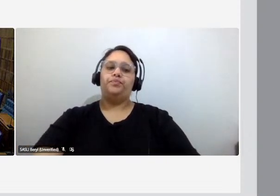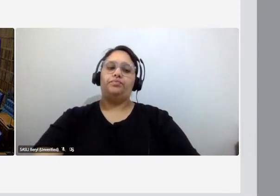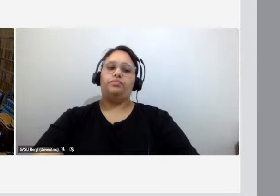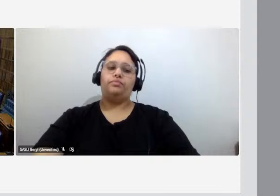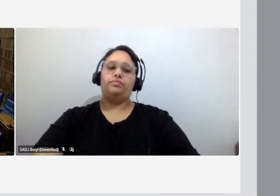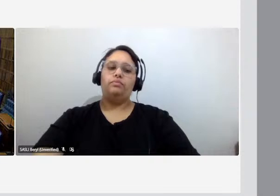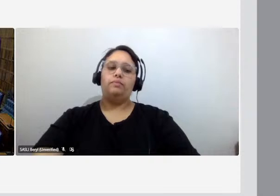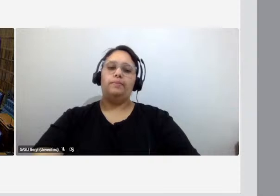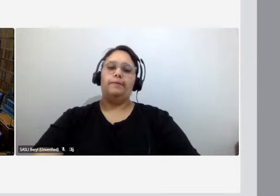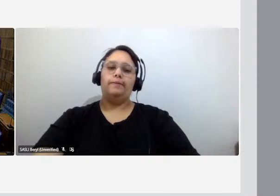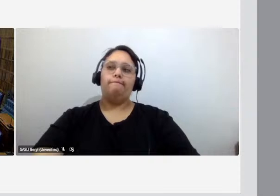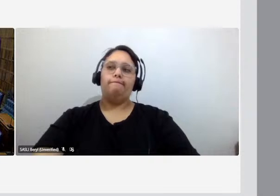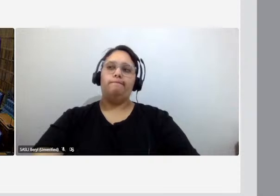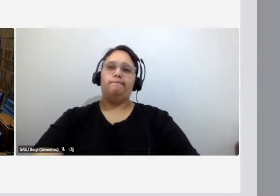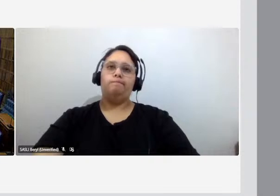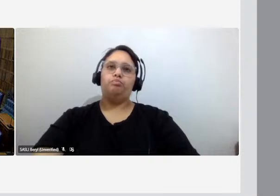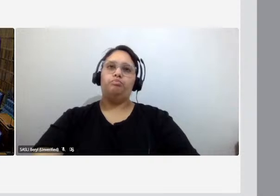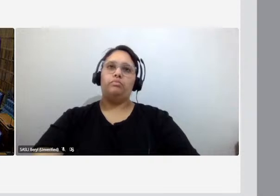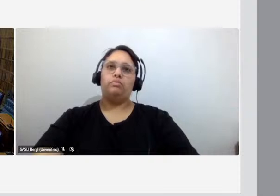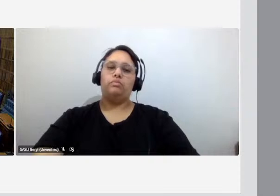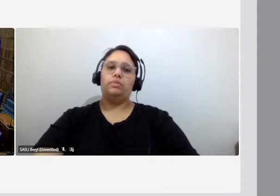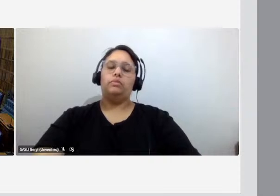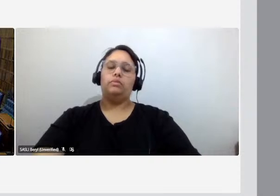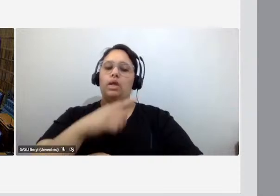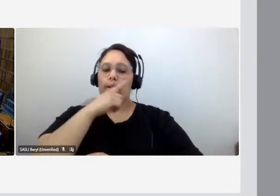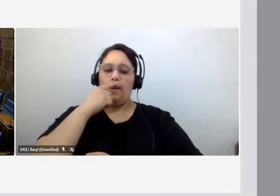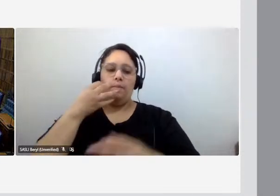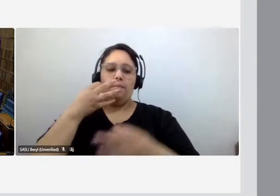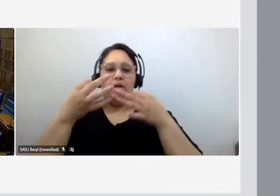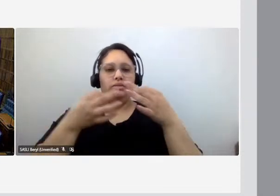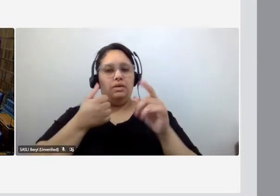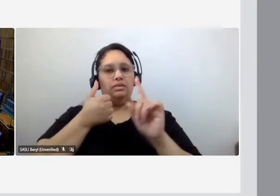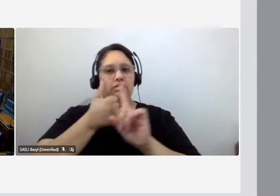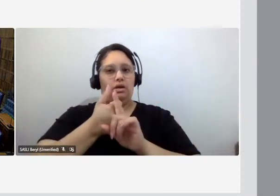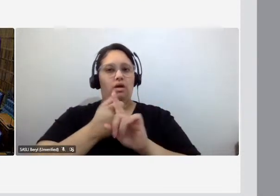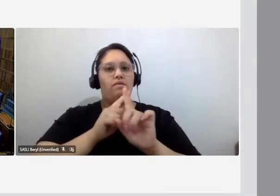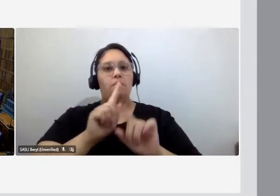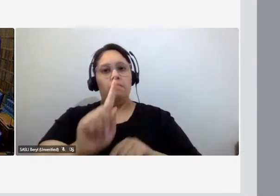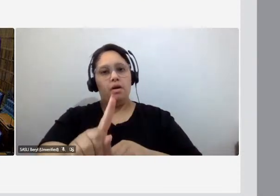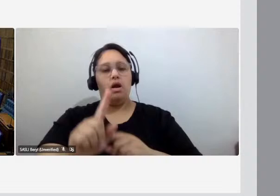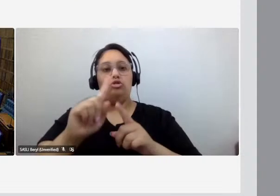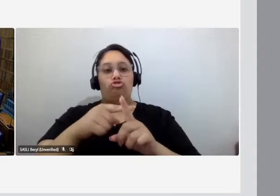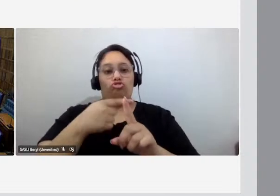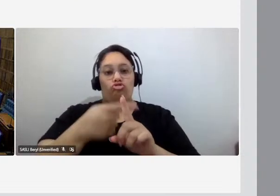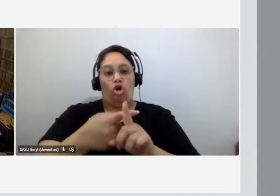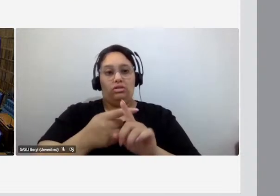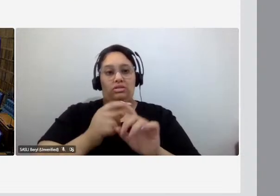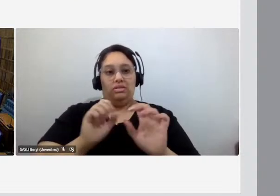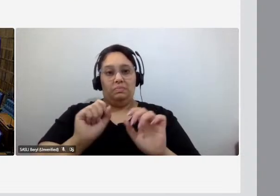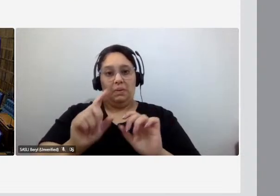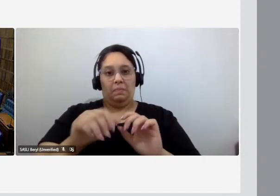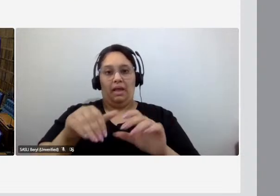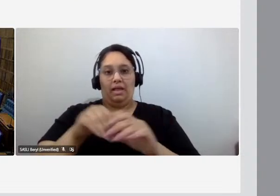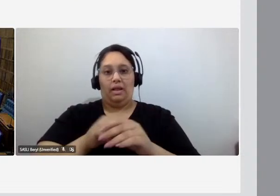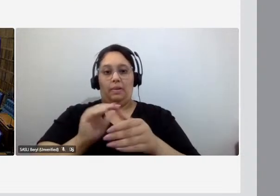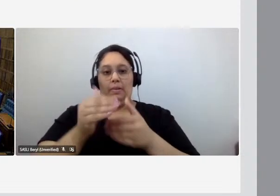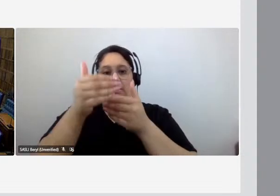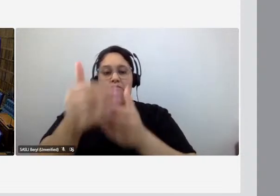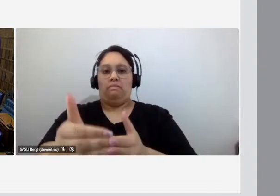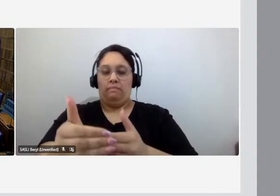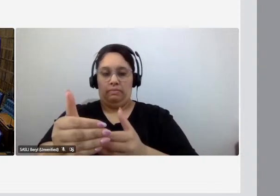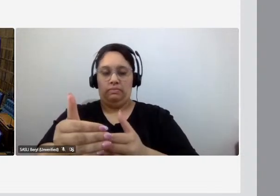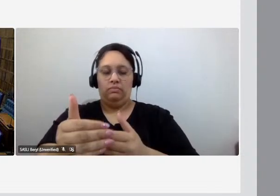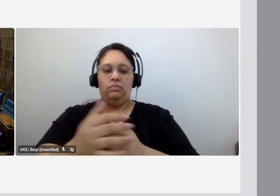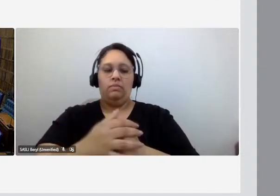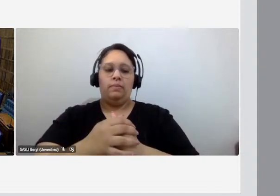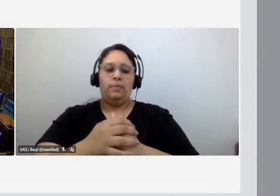The name explains itself, but in respect to the task in this period,